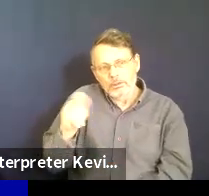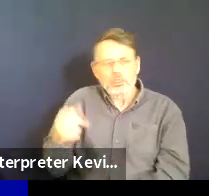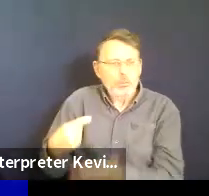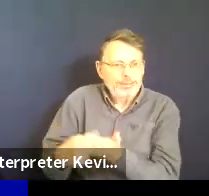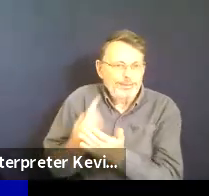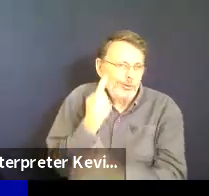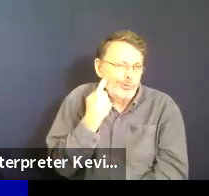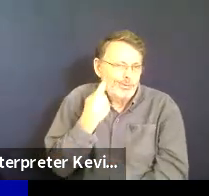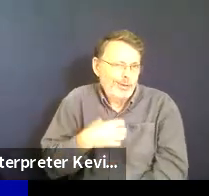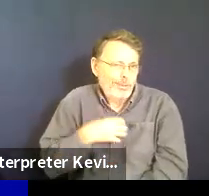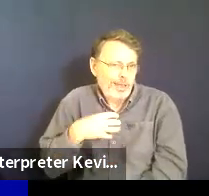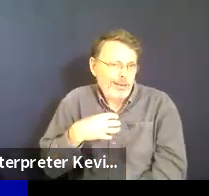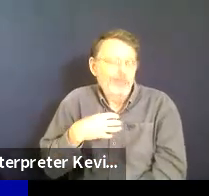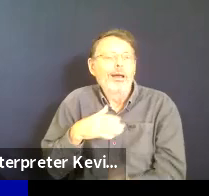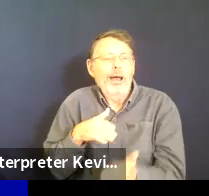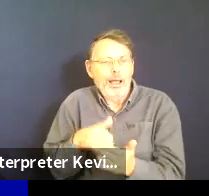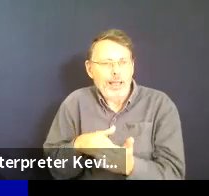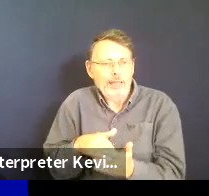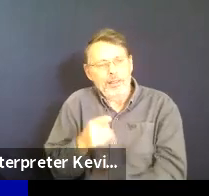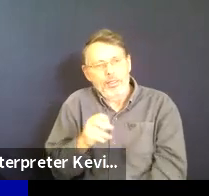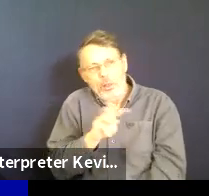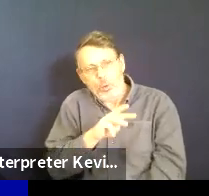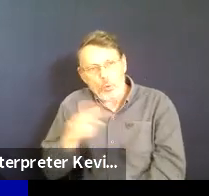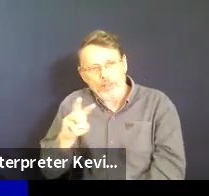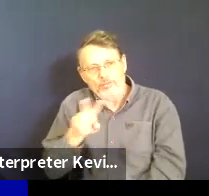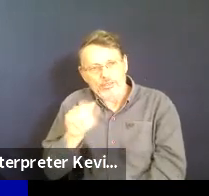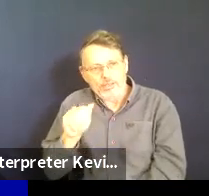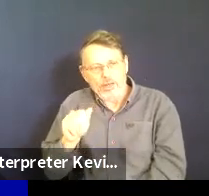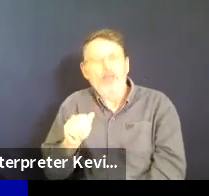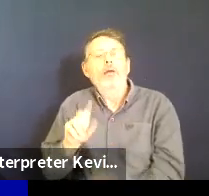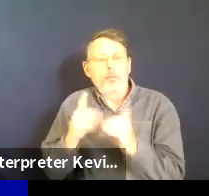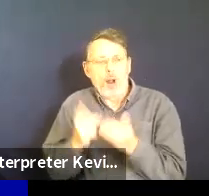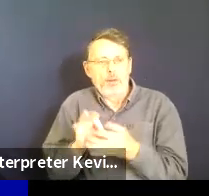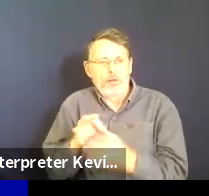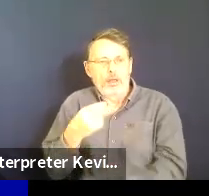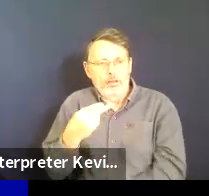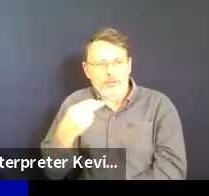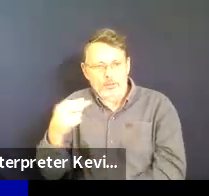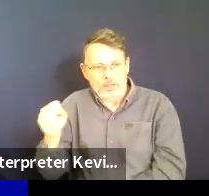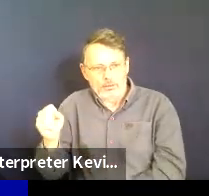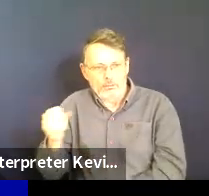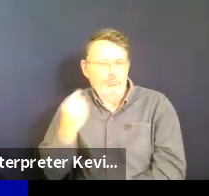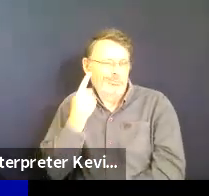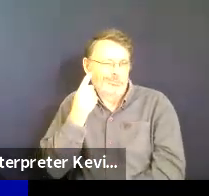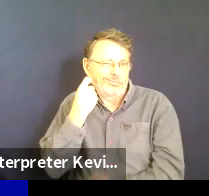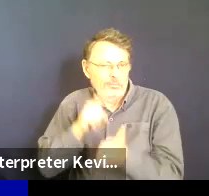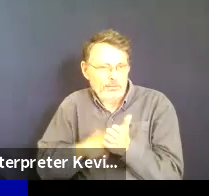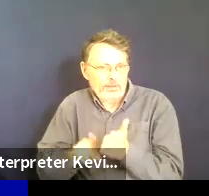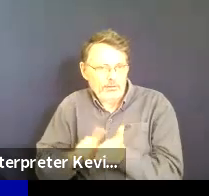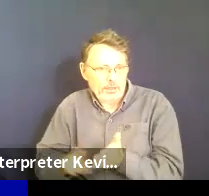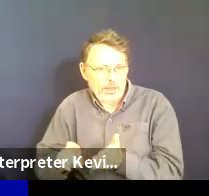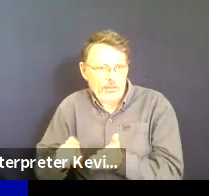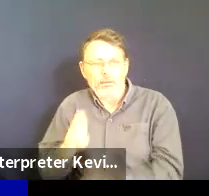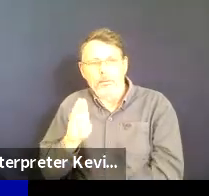recent complaint against the West Virginia Department of Health and Human Services that was investigated by the